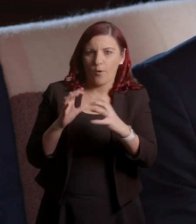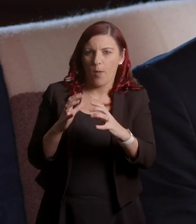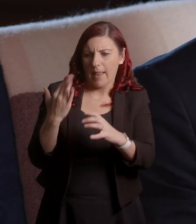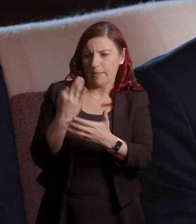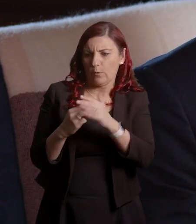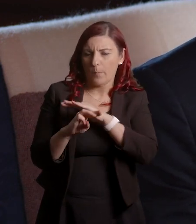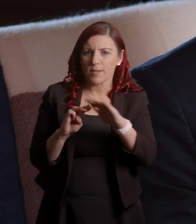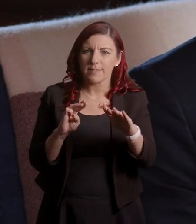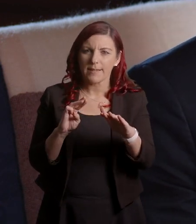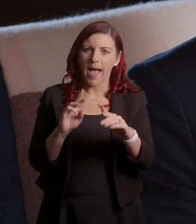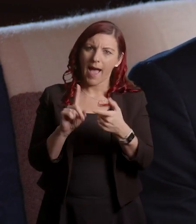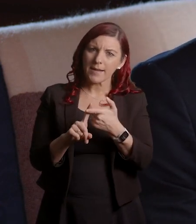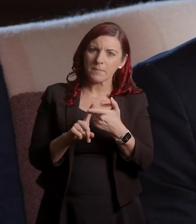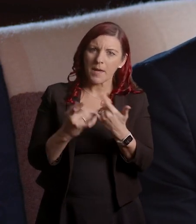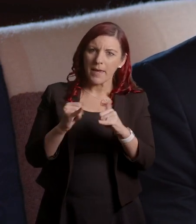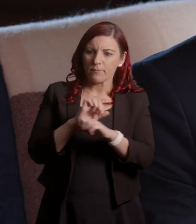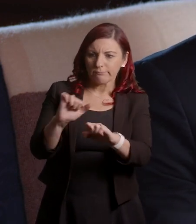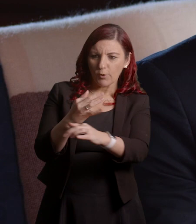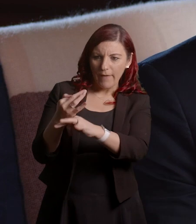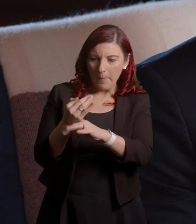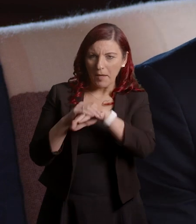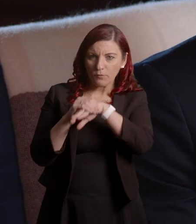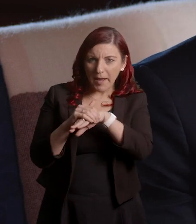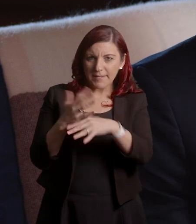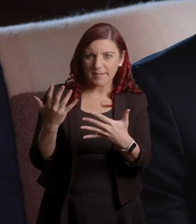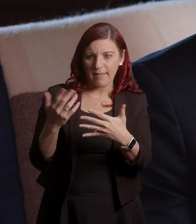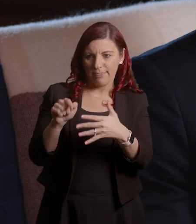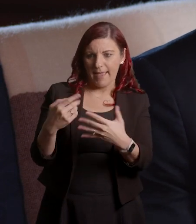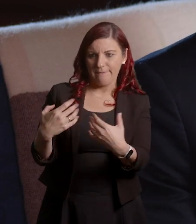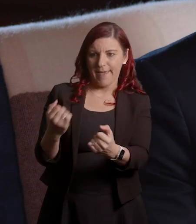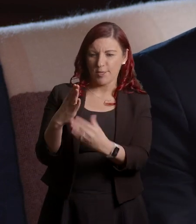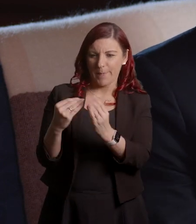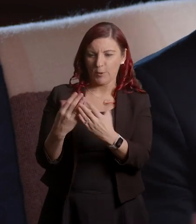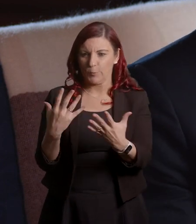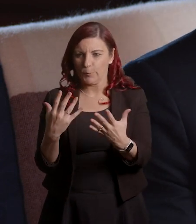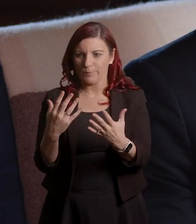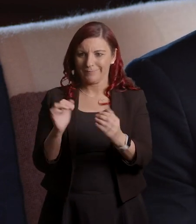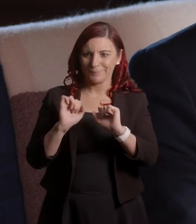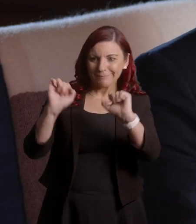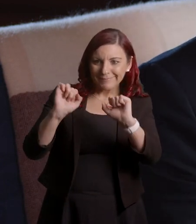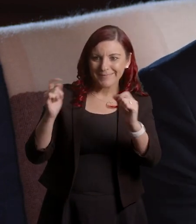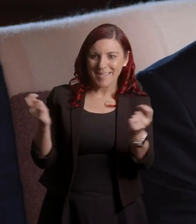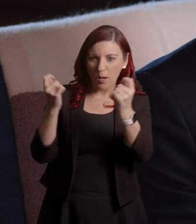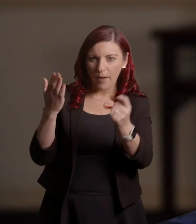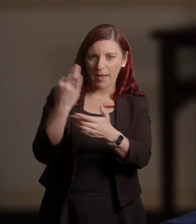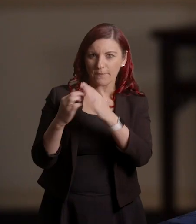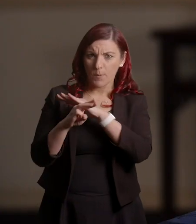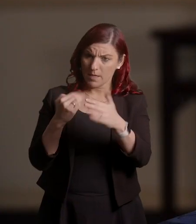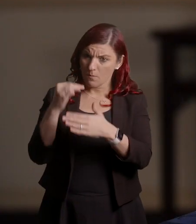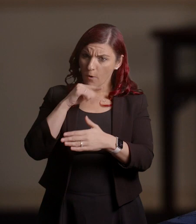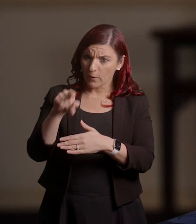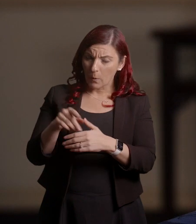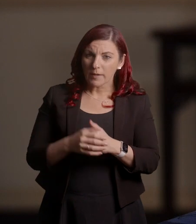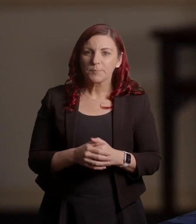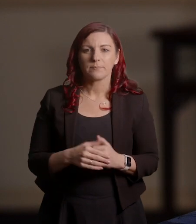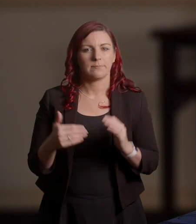playing football over the past few months, and even in terms of maybe your family and your friends being that they have had something to cheer on for the last few months? How important has that